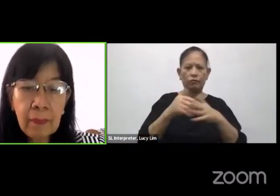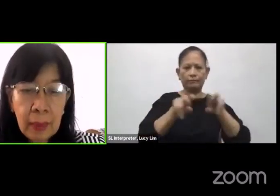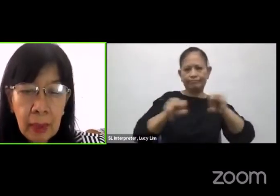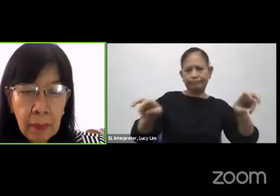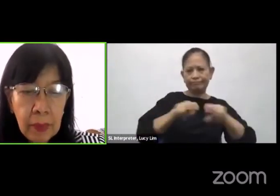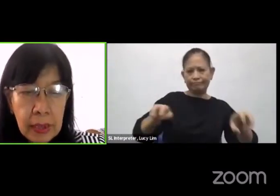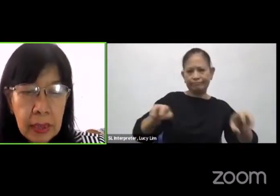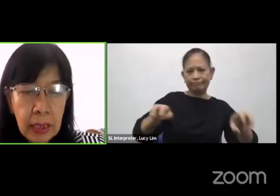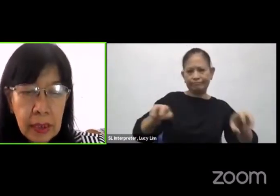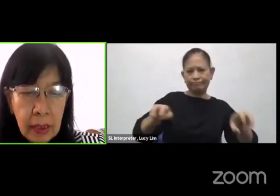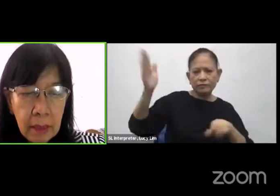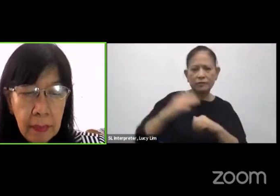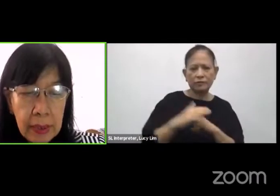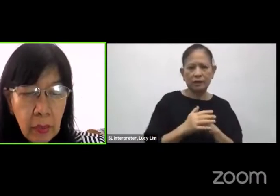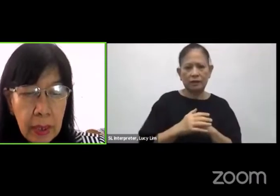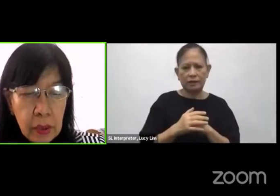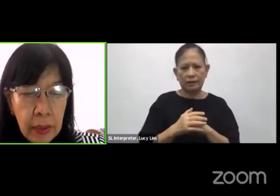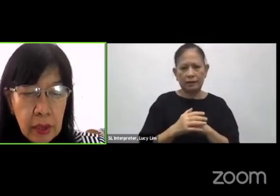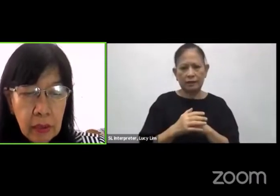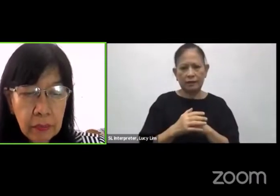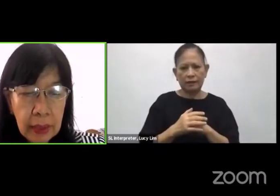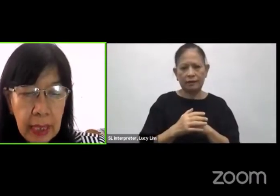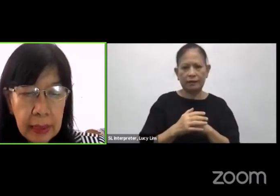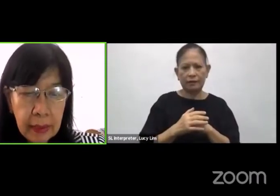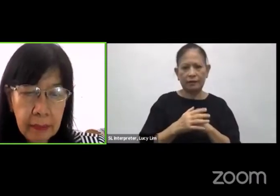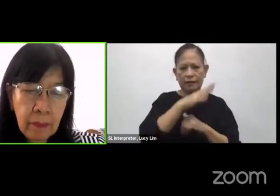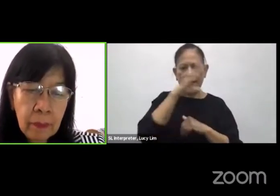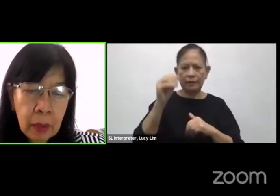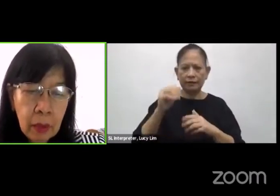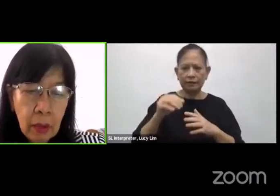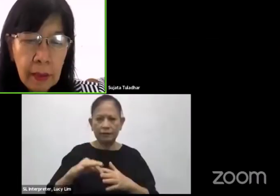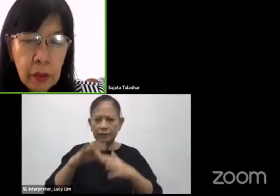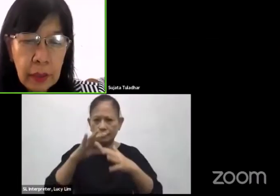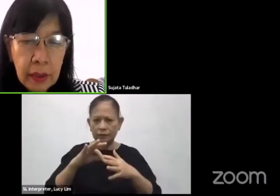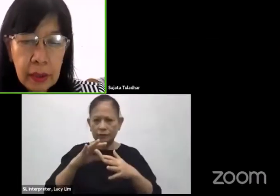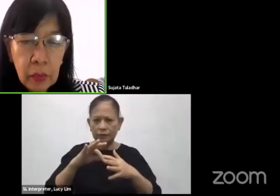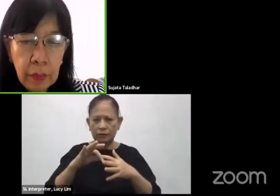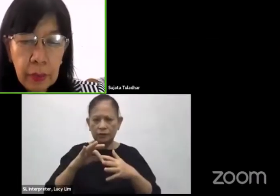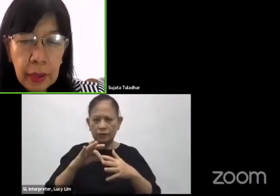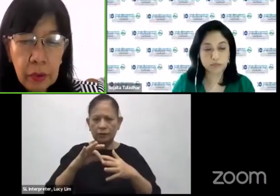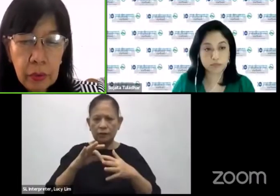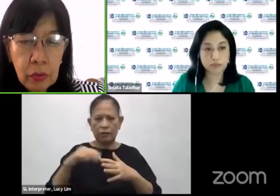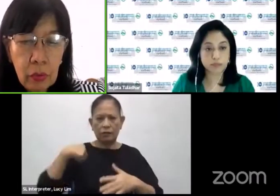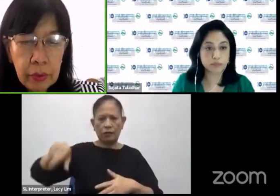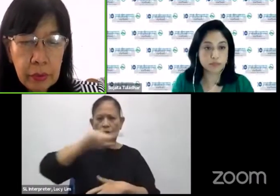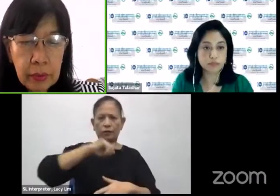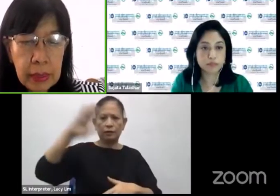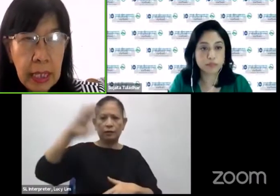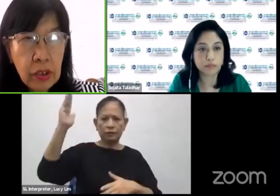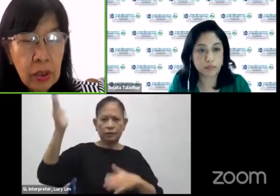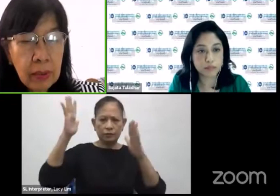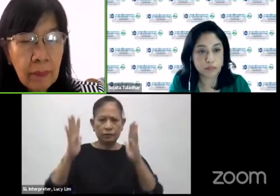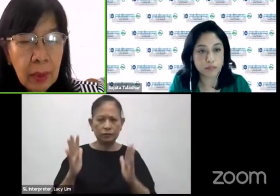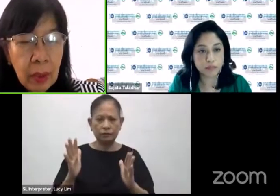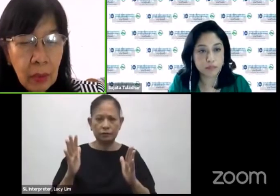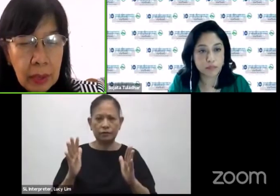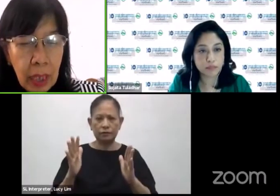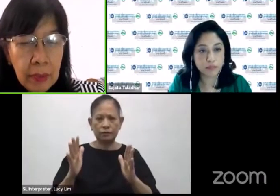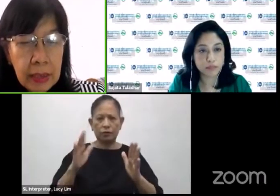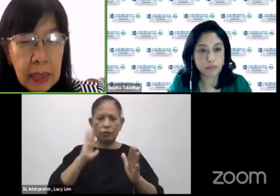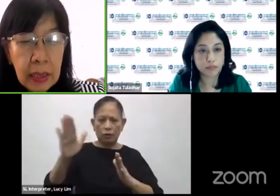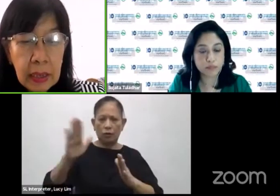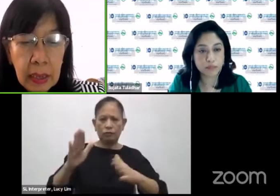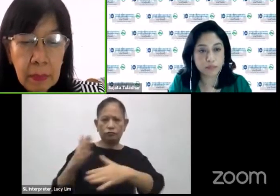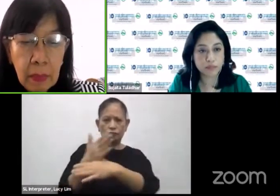abstract presenters, plus one special frontliner. All speakers will bring you to walk through the session with